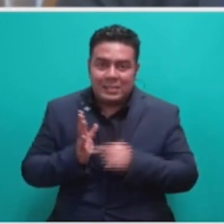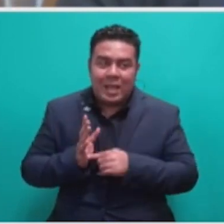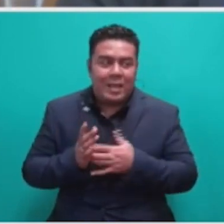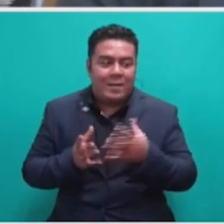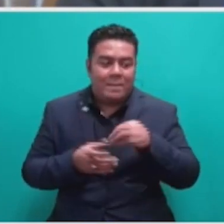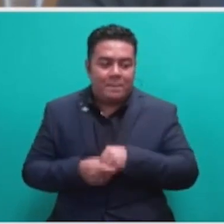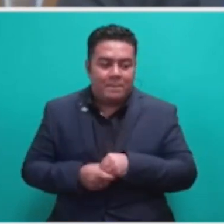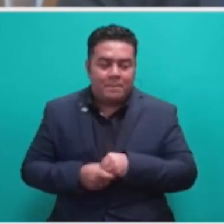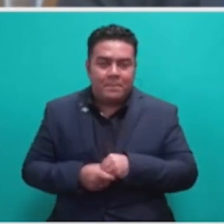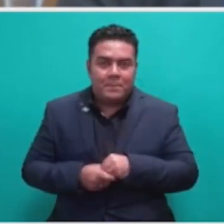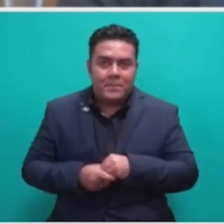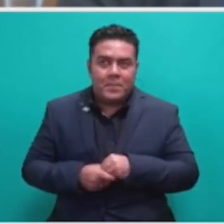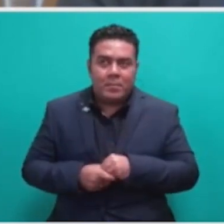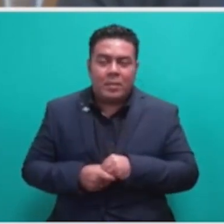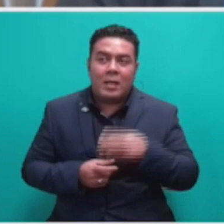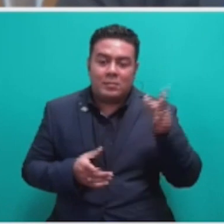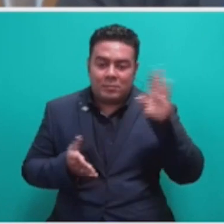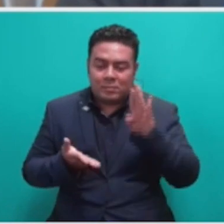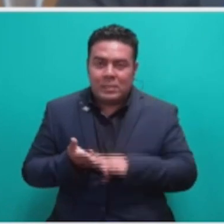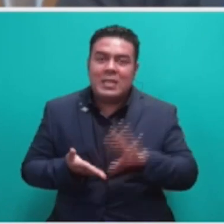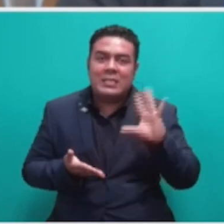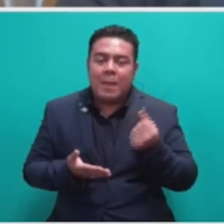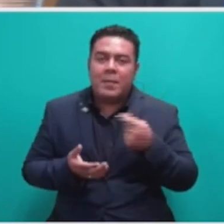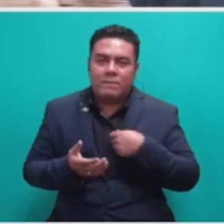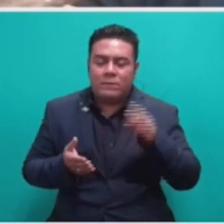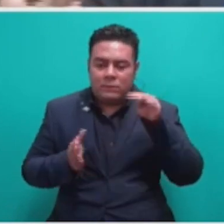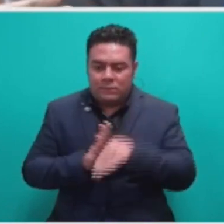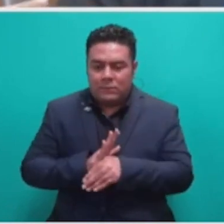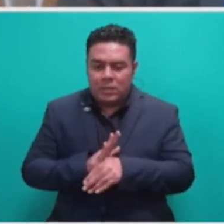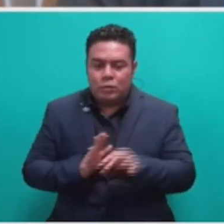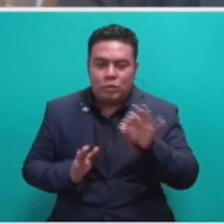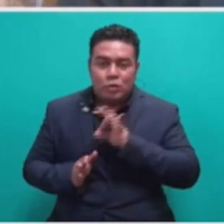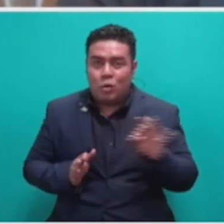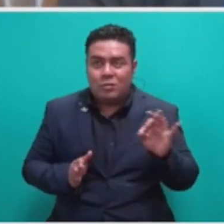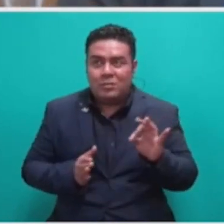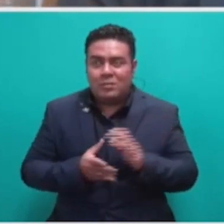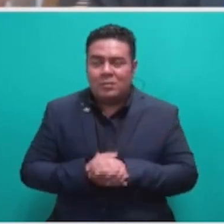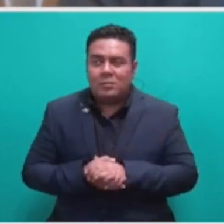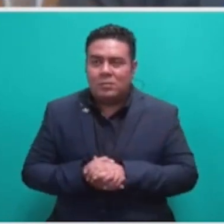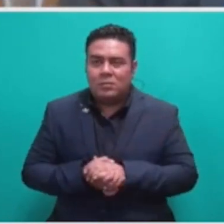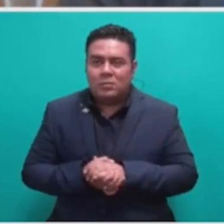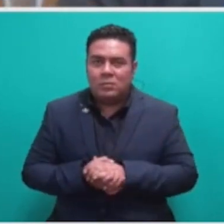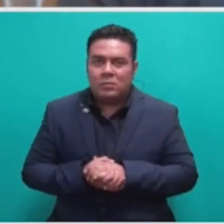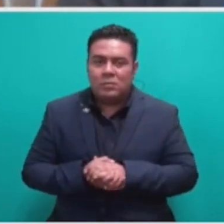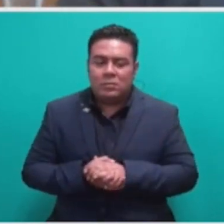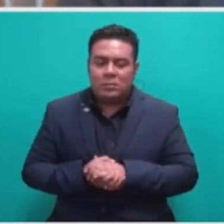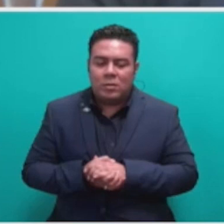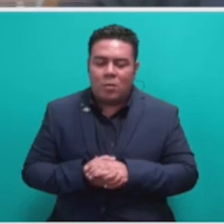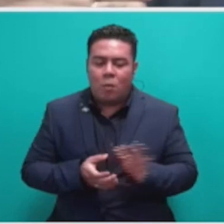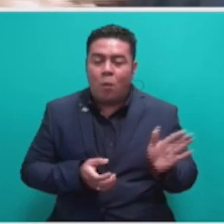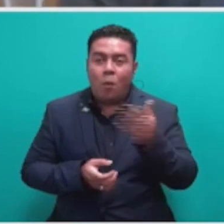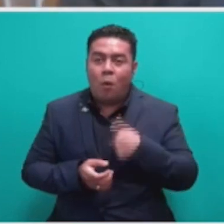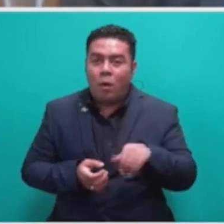come down, some of the prices have gone down. So it's not as if all the products,